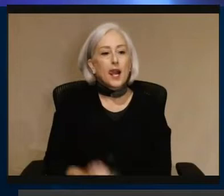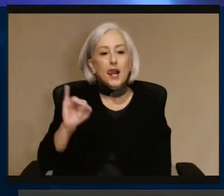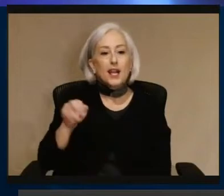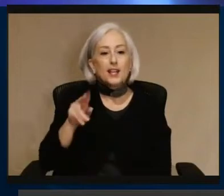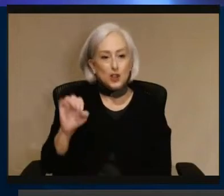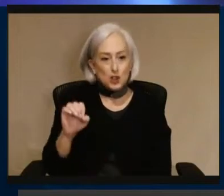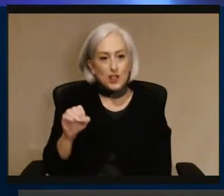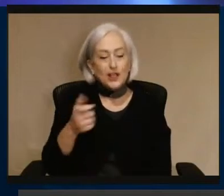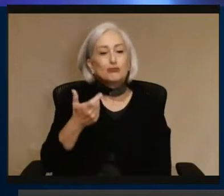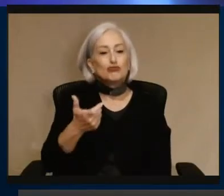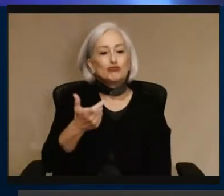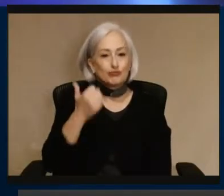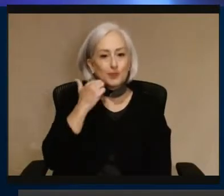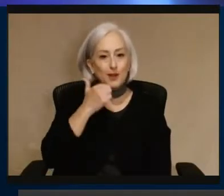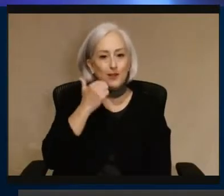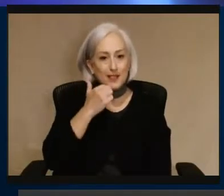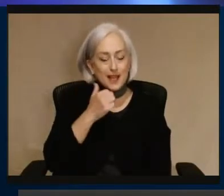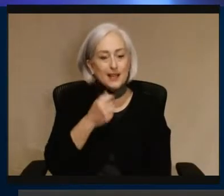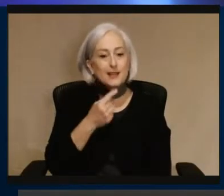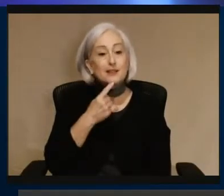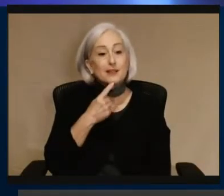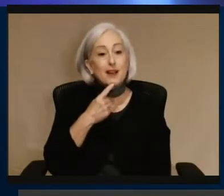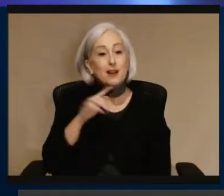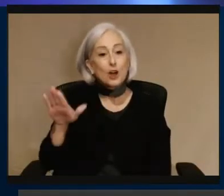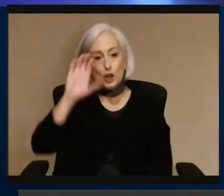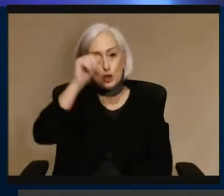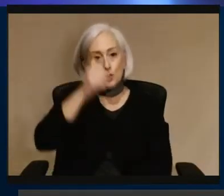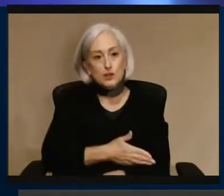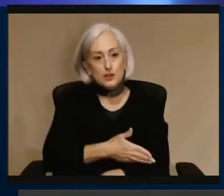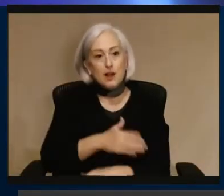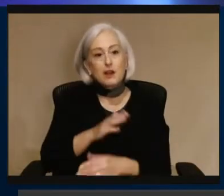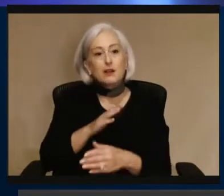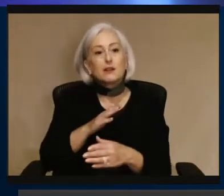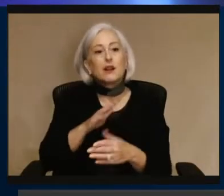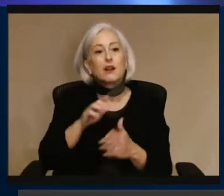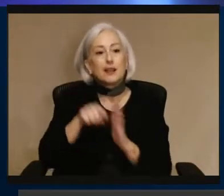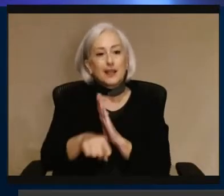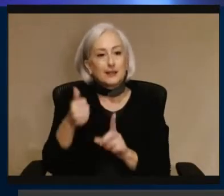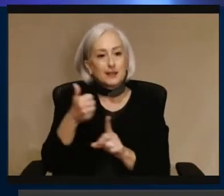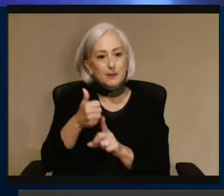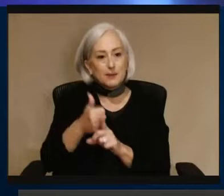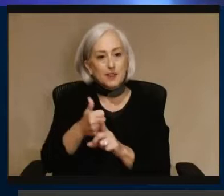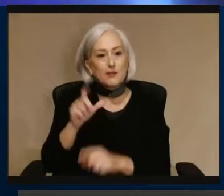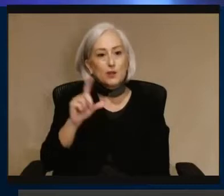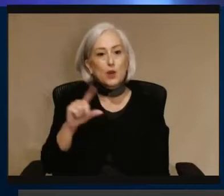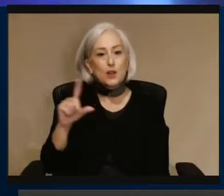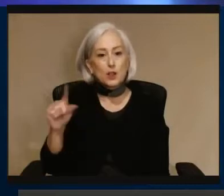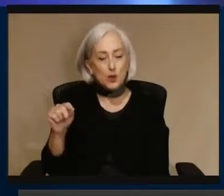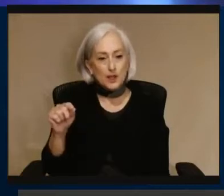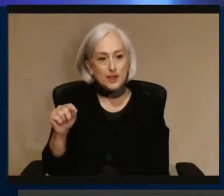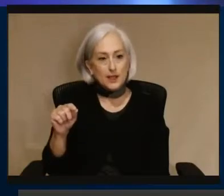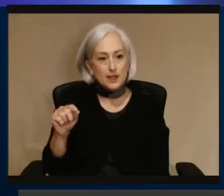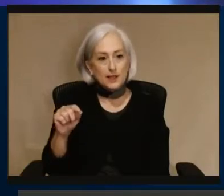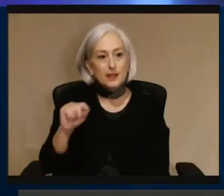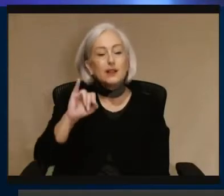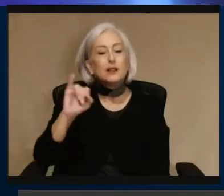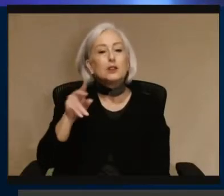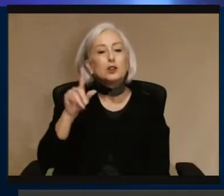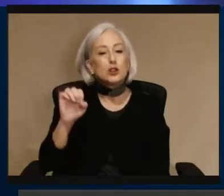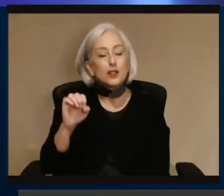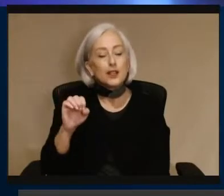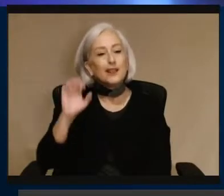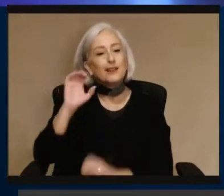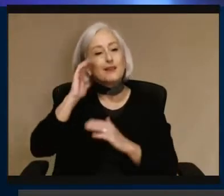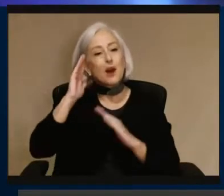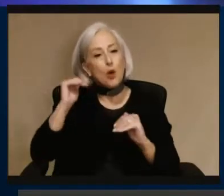and she said she lost her son by suicide in 2020, very recently. So Jeannie, I hope you feel surrounded by love and support